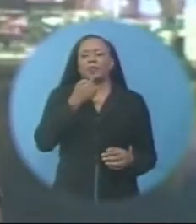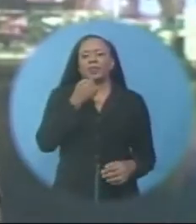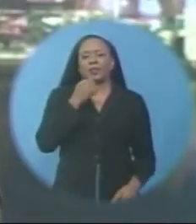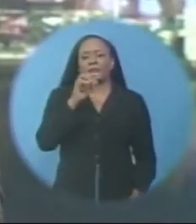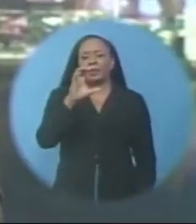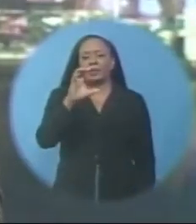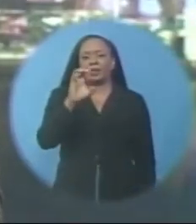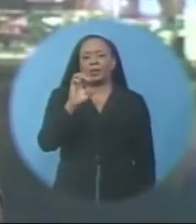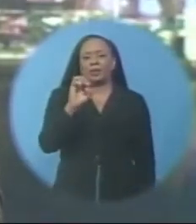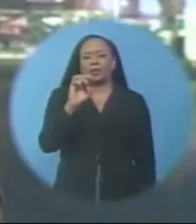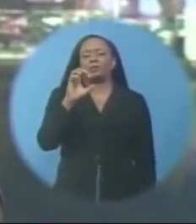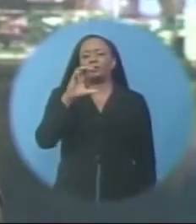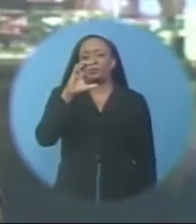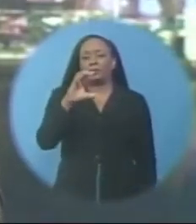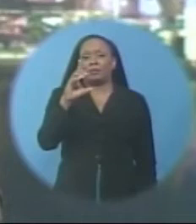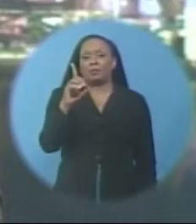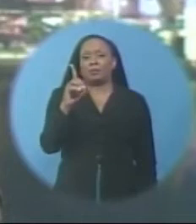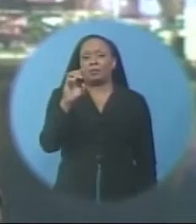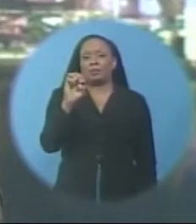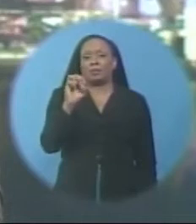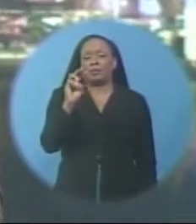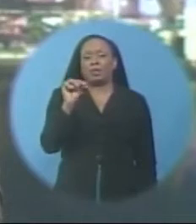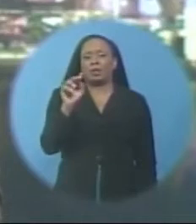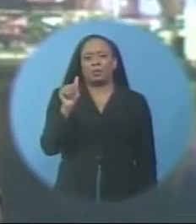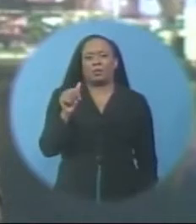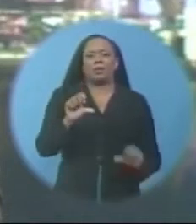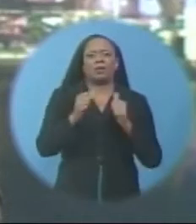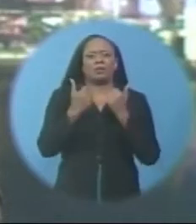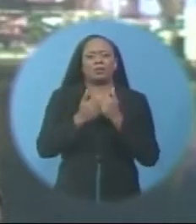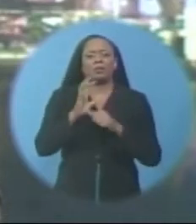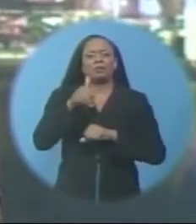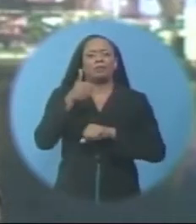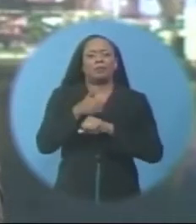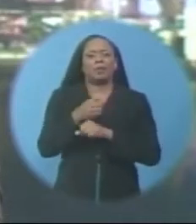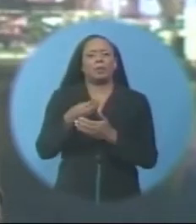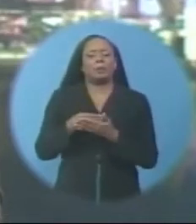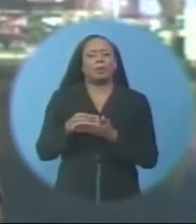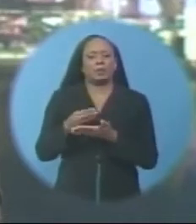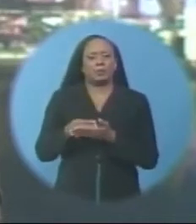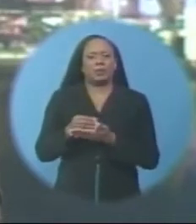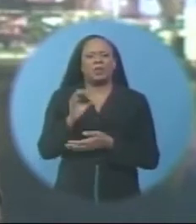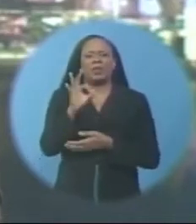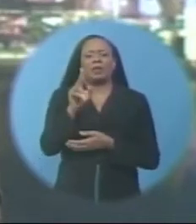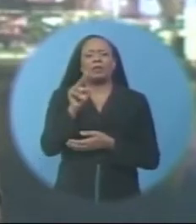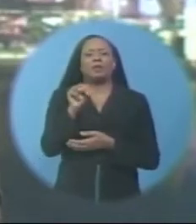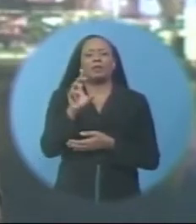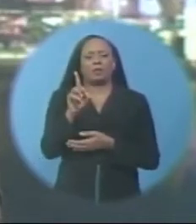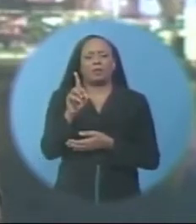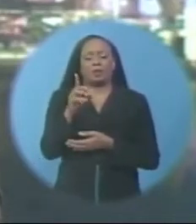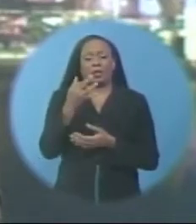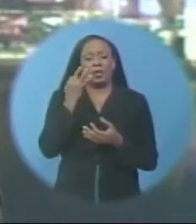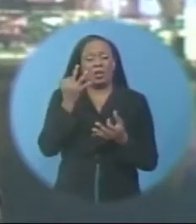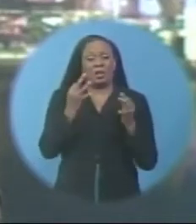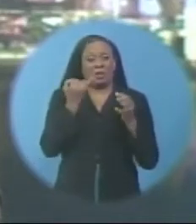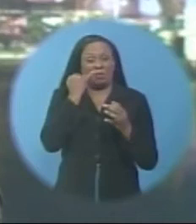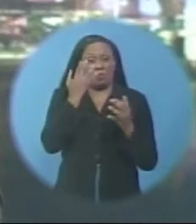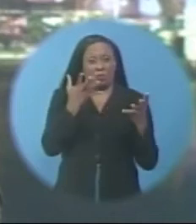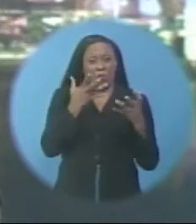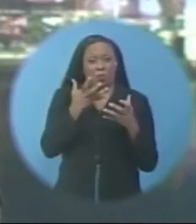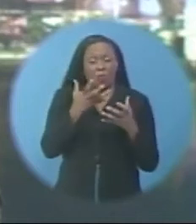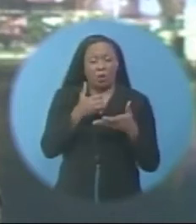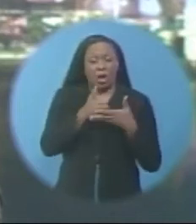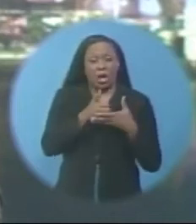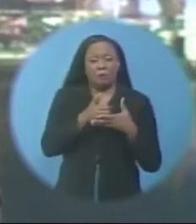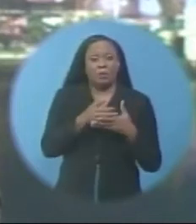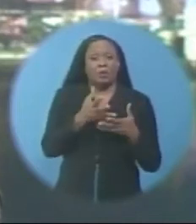Mr. Jackson says CDEMA has established a fund to facilitate contributions not only from individuals but also governments to